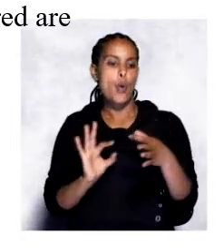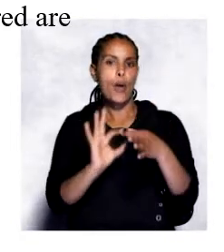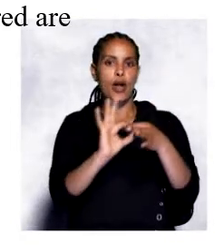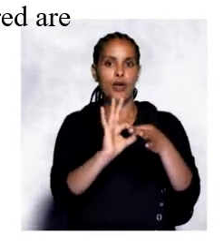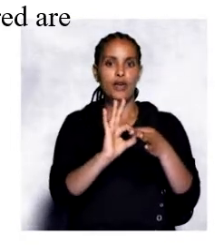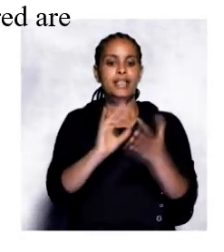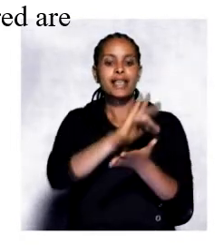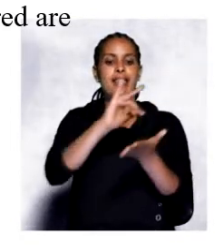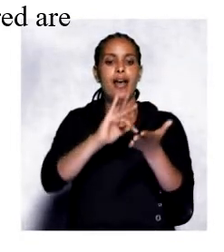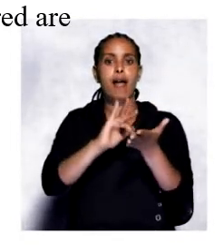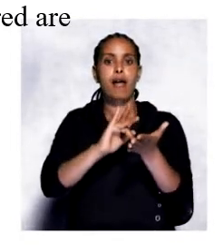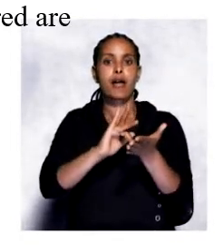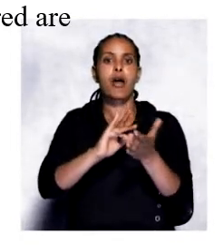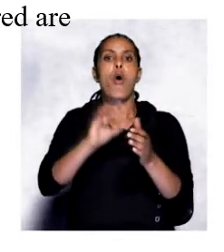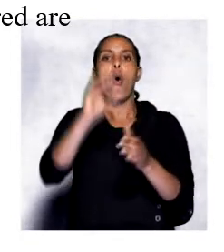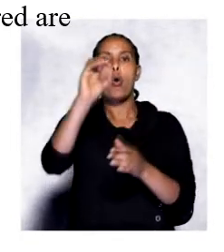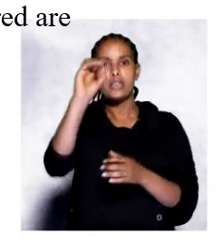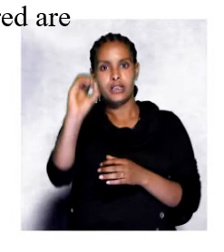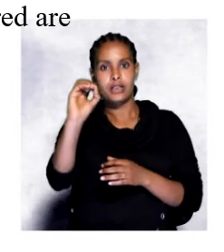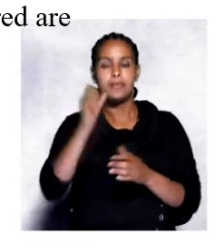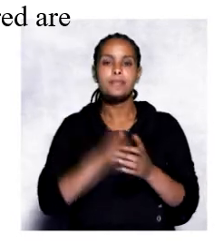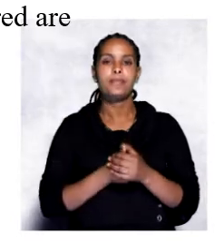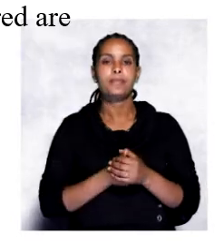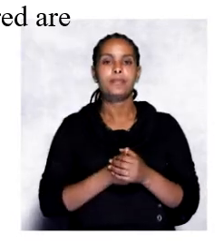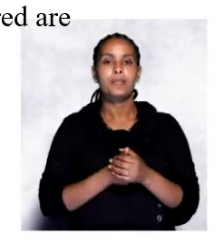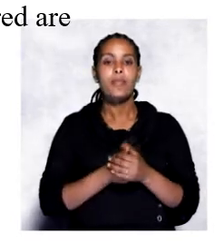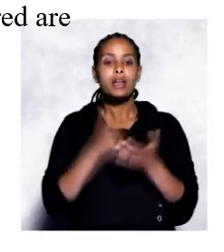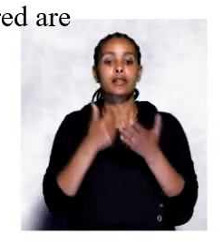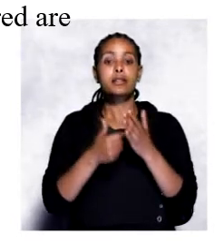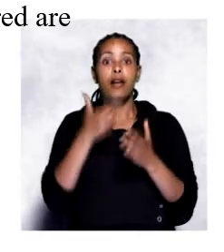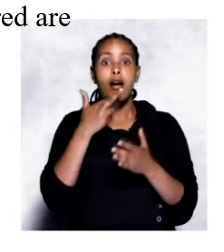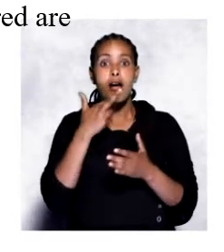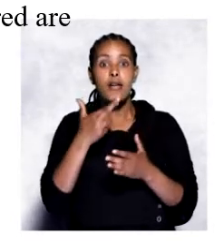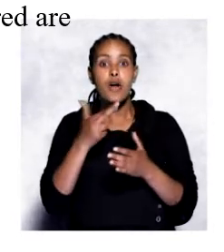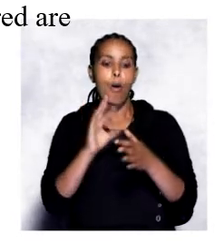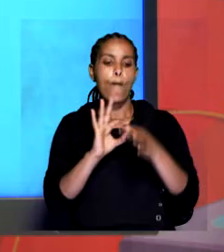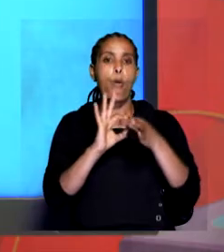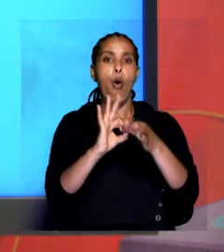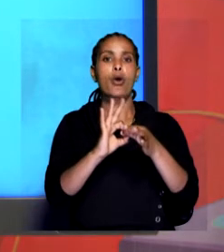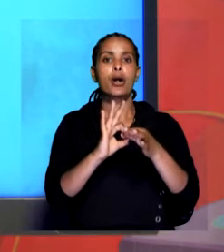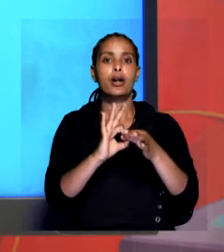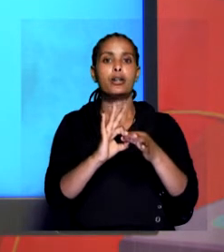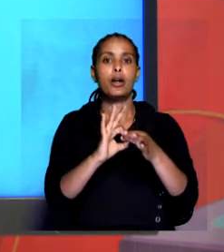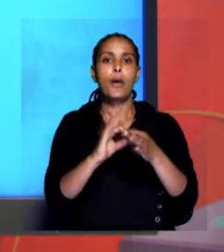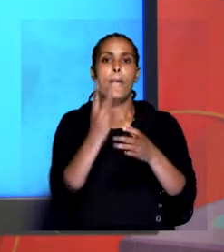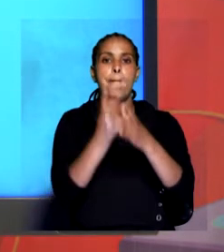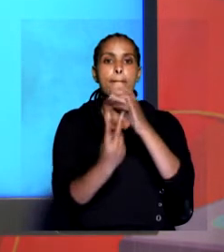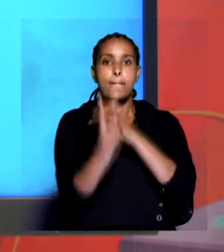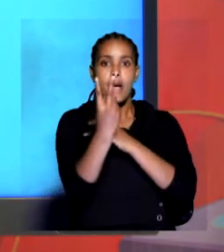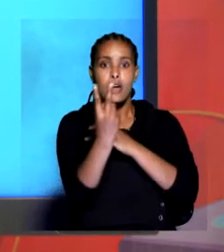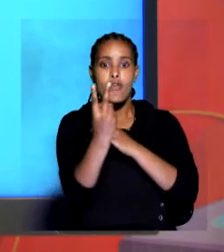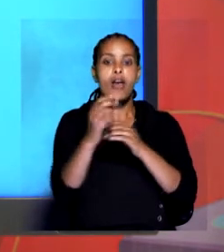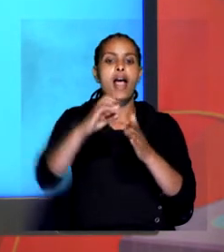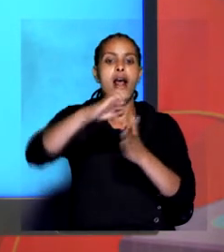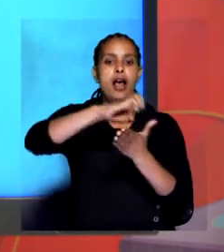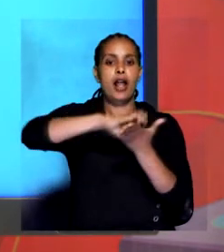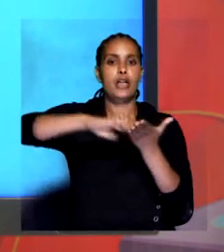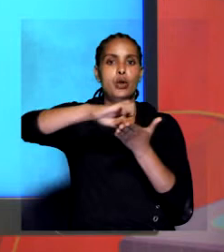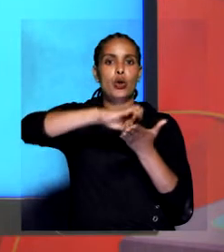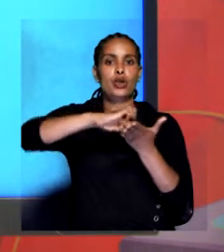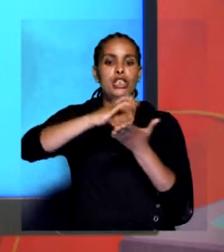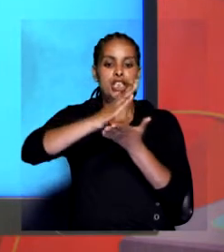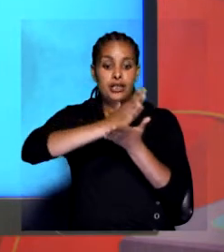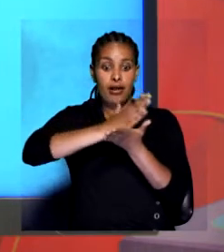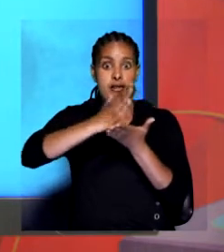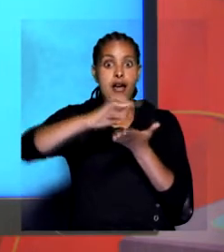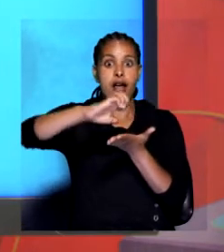the central atom, oxygen. These are bonding pairs of electrons, shared